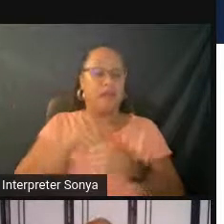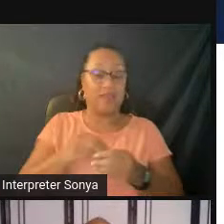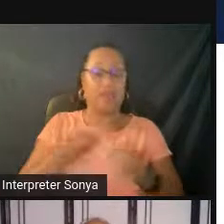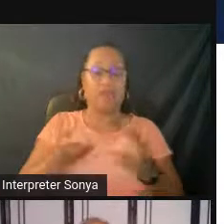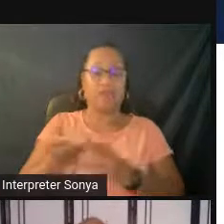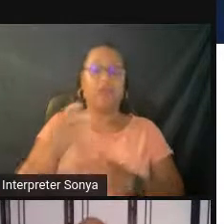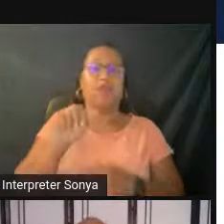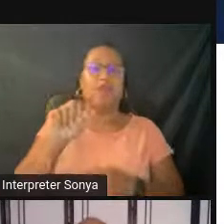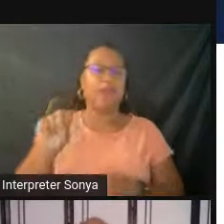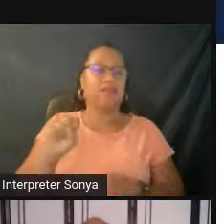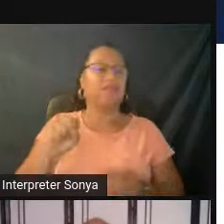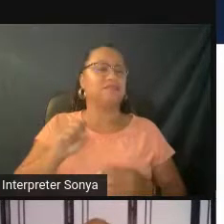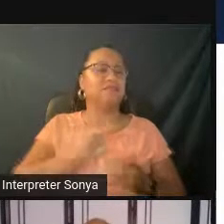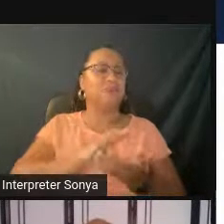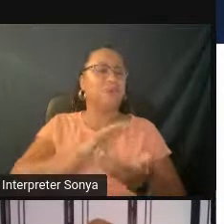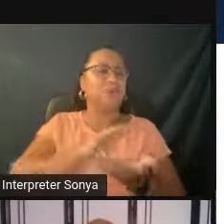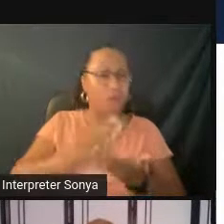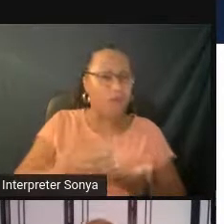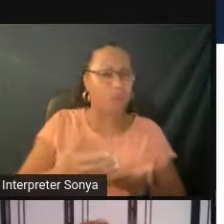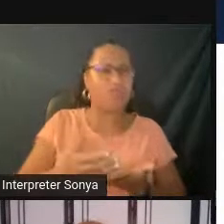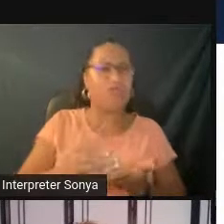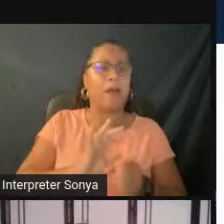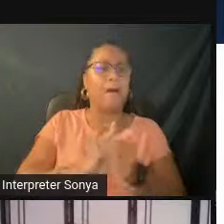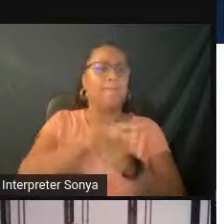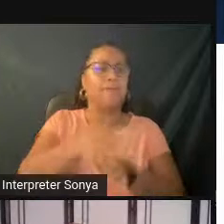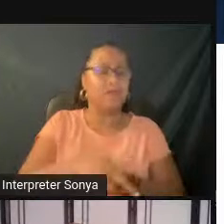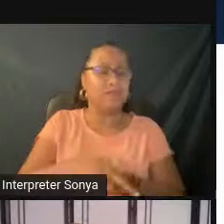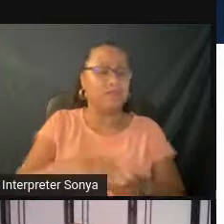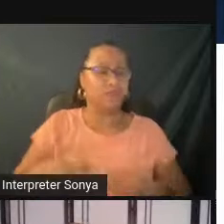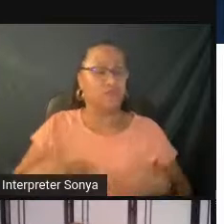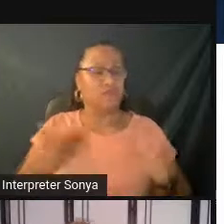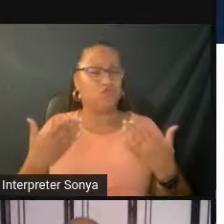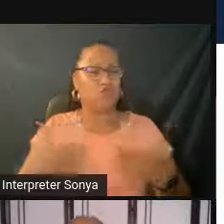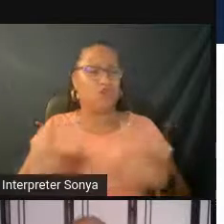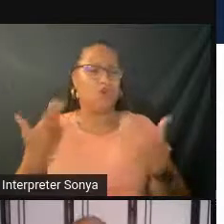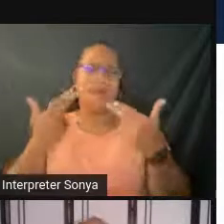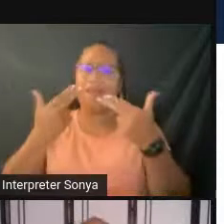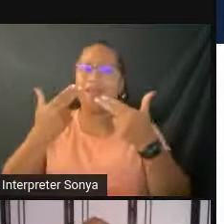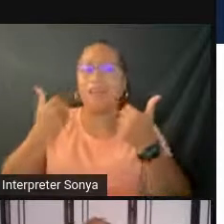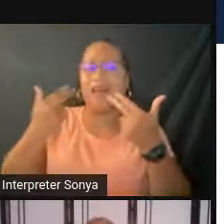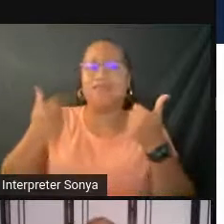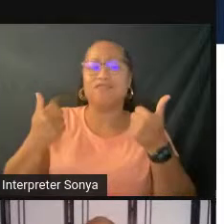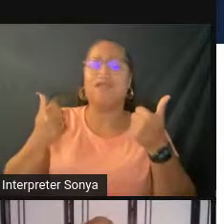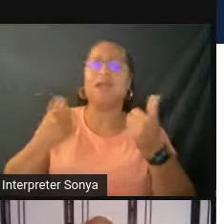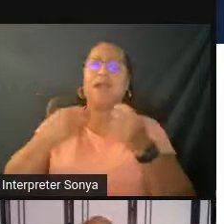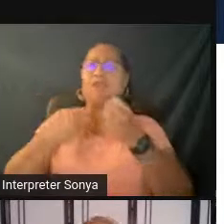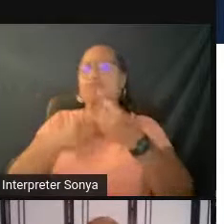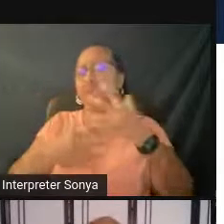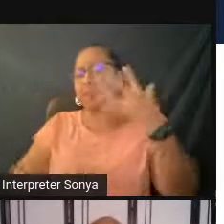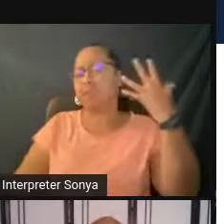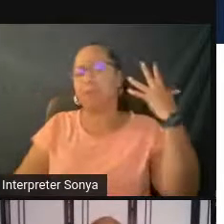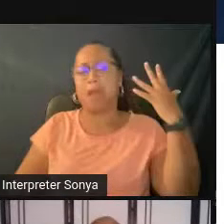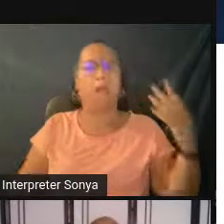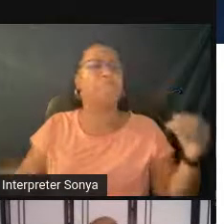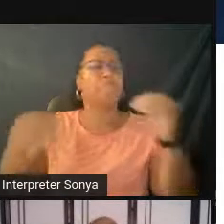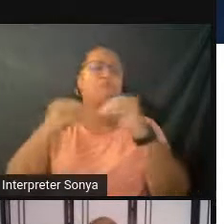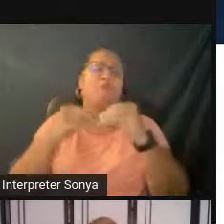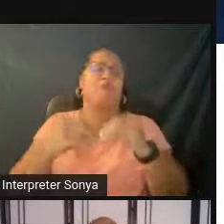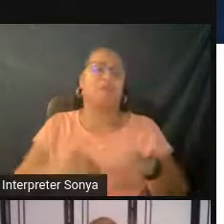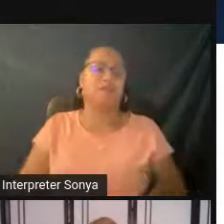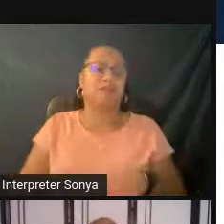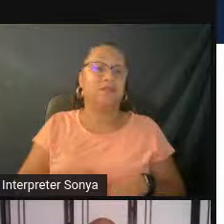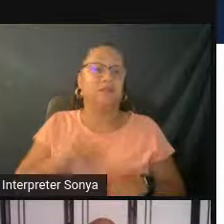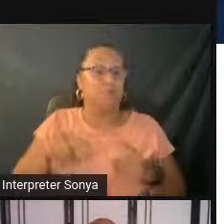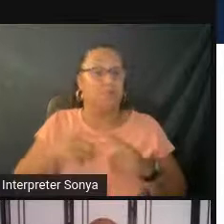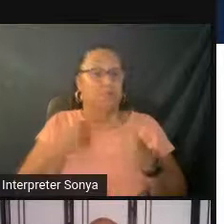joy, laughter, and so much more. So when we declare